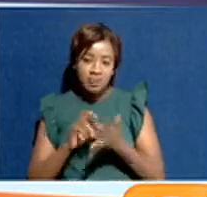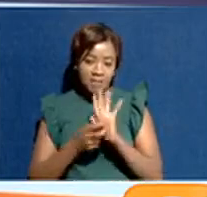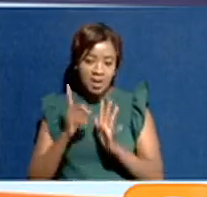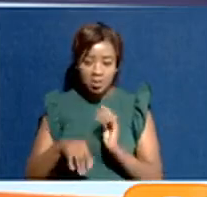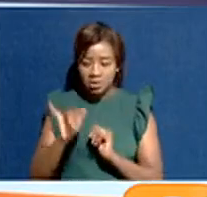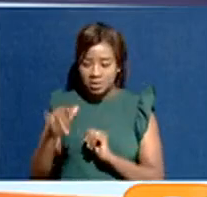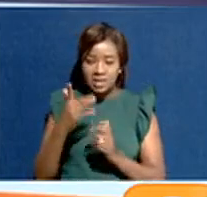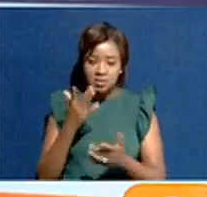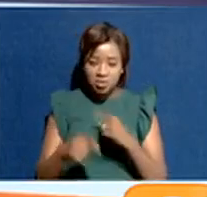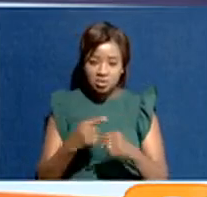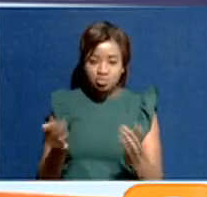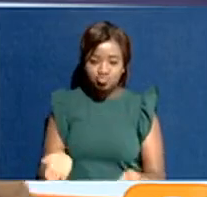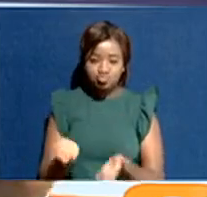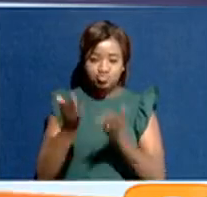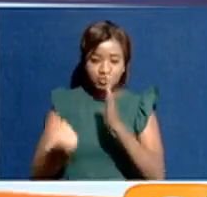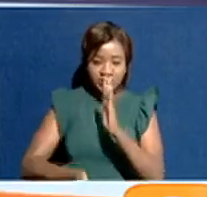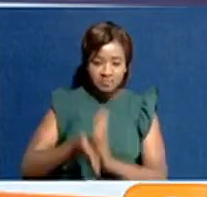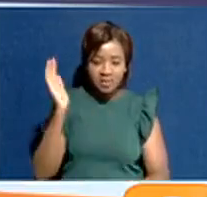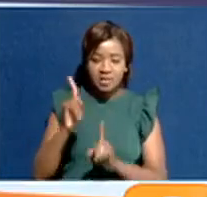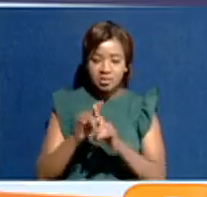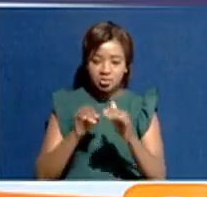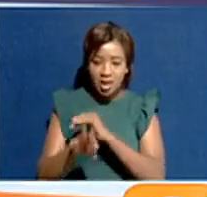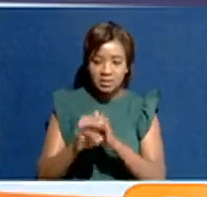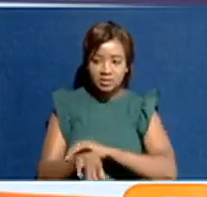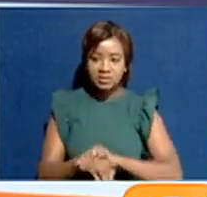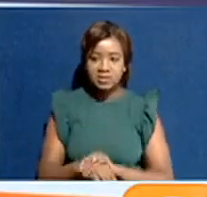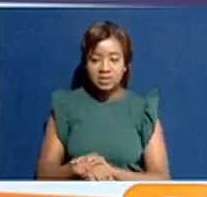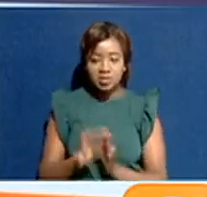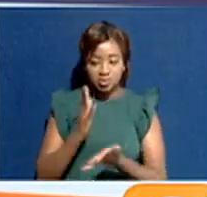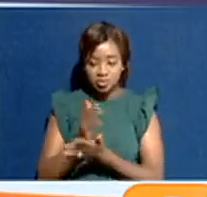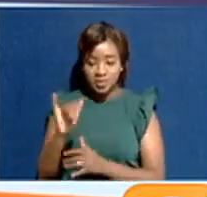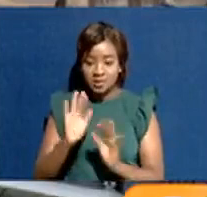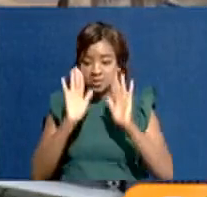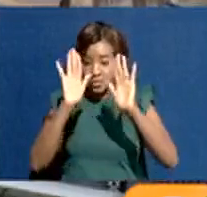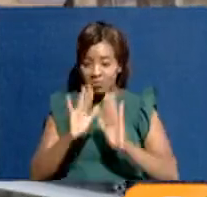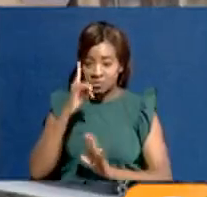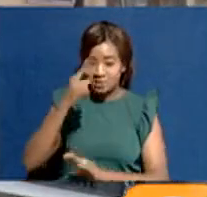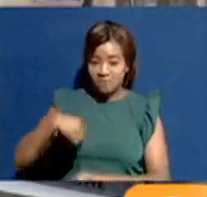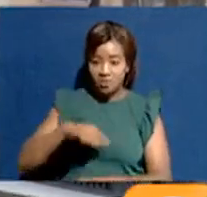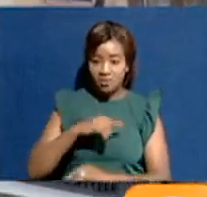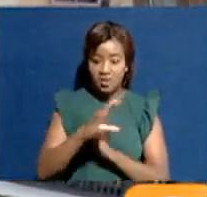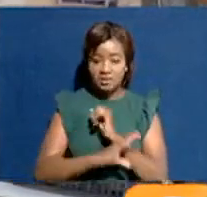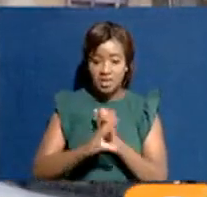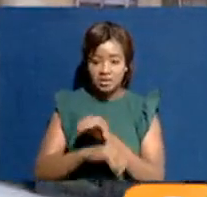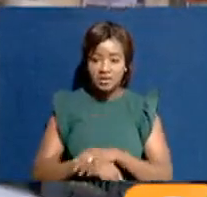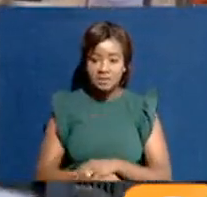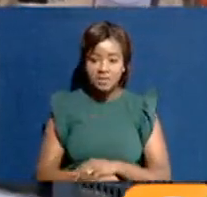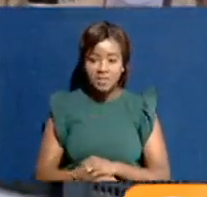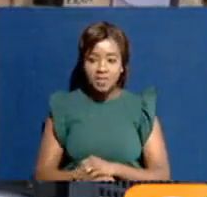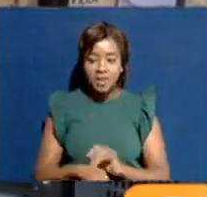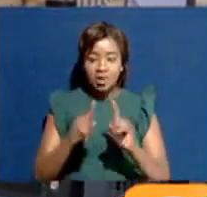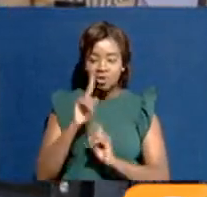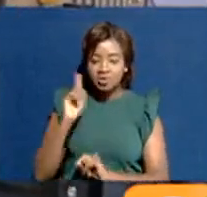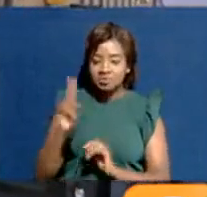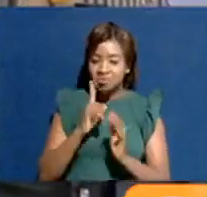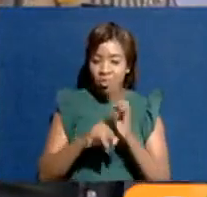improving speed of production and access, which is very important for our country. Despite this breakthrough, Valais says